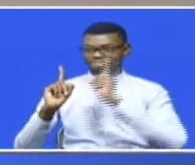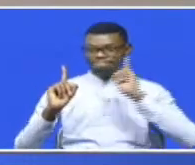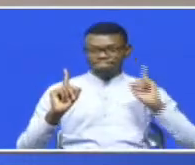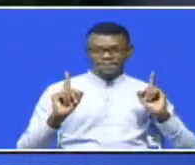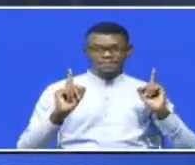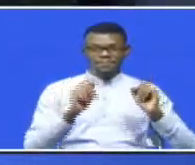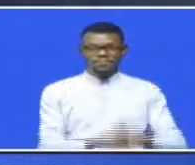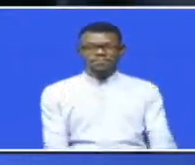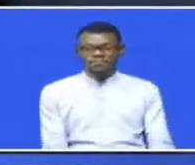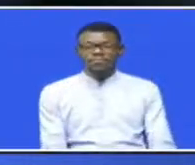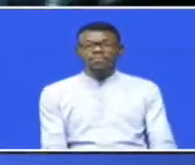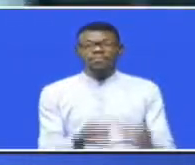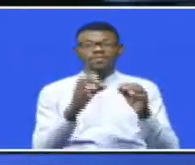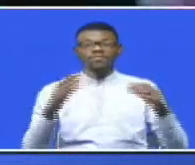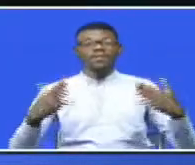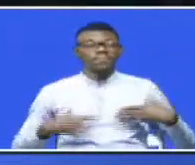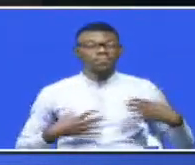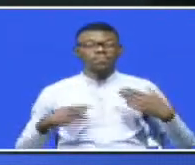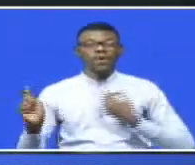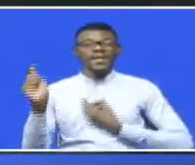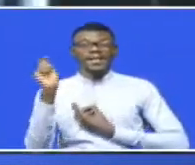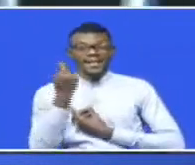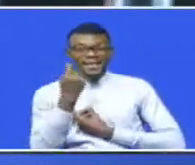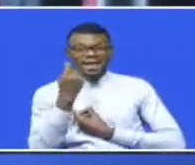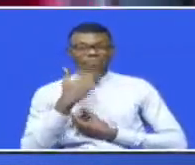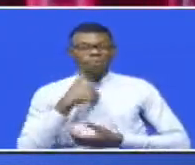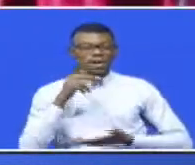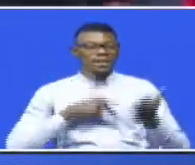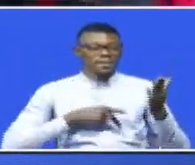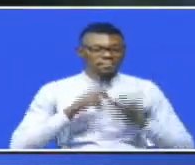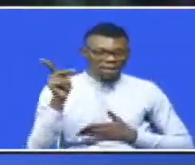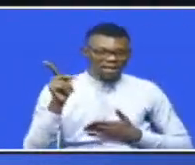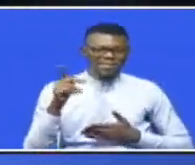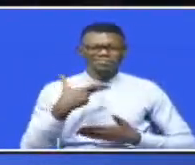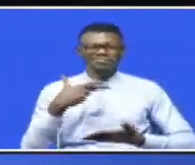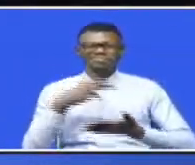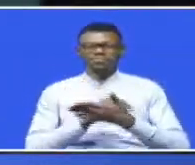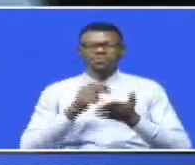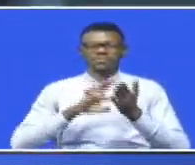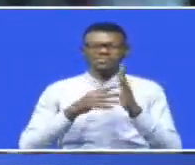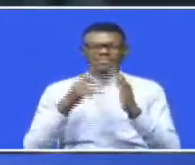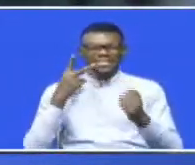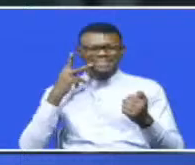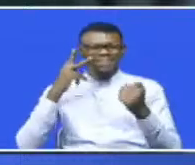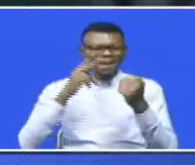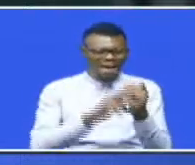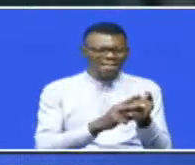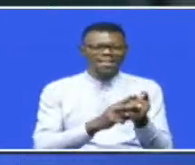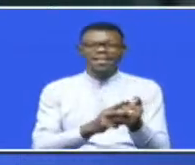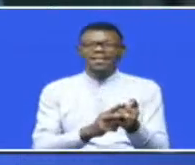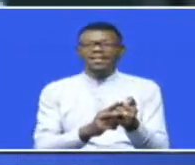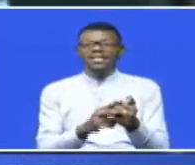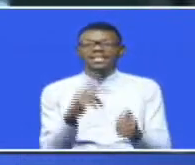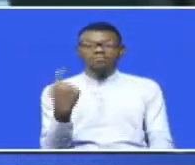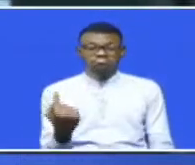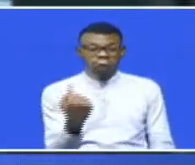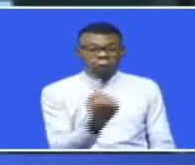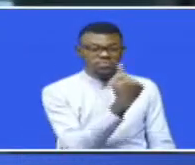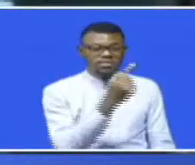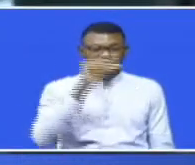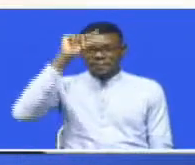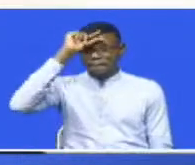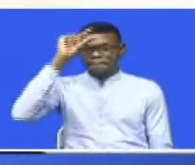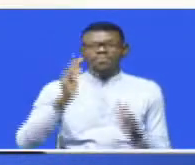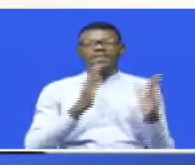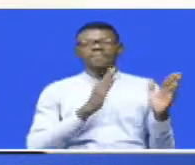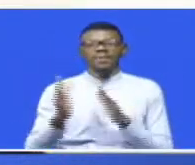keeping distancing. If Kenyans were to pay for the vaccine, it would cost 700 shillings per person, a cost that the government plans